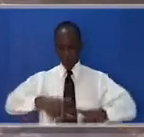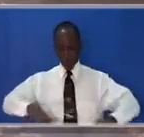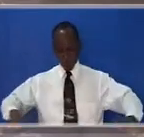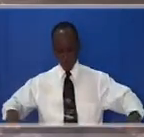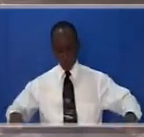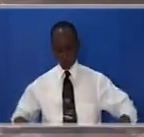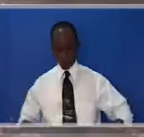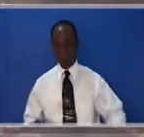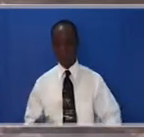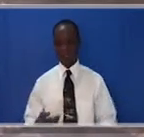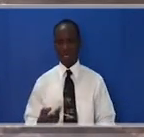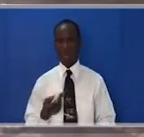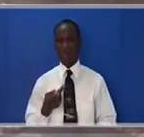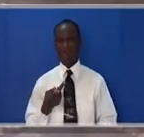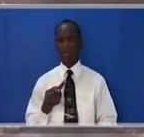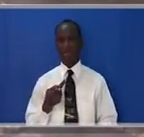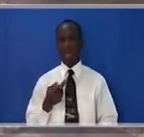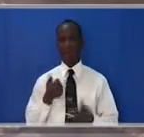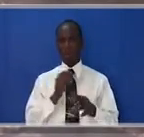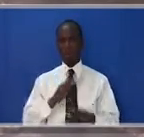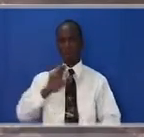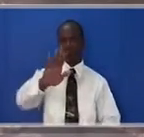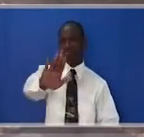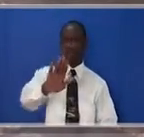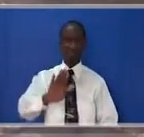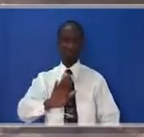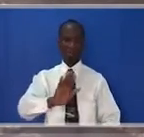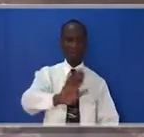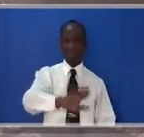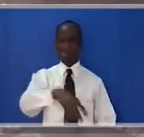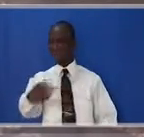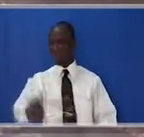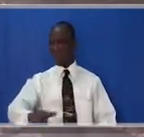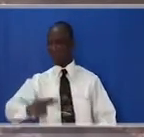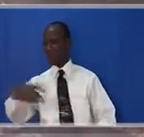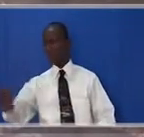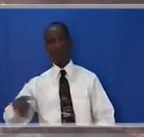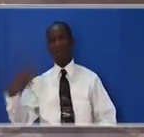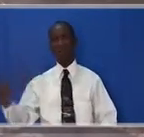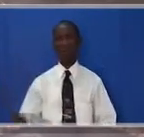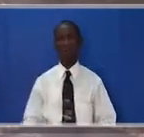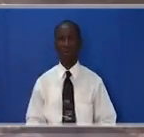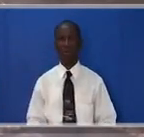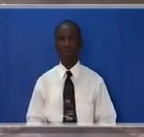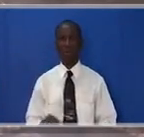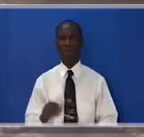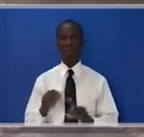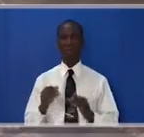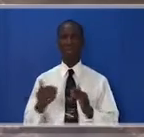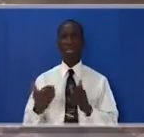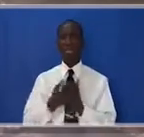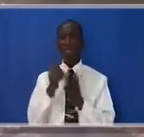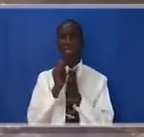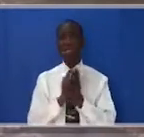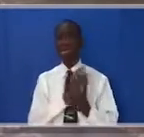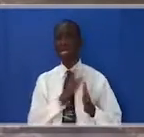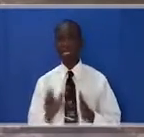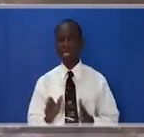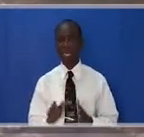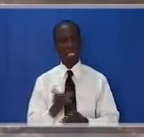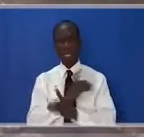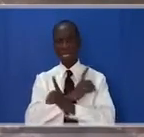ne pita ko, no, de nisaye pio, bi mu manu atia he, a ni Bible room. Deliverance service, biye nuwa, a wunya